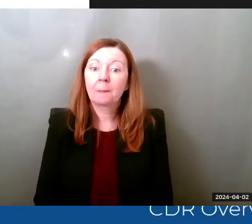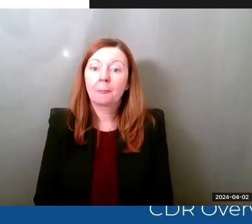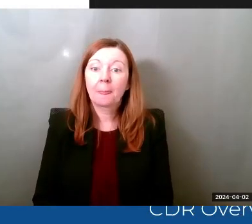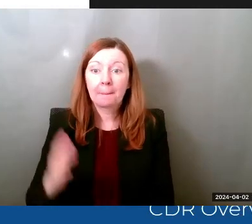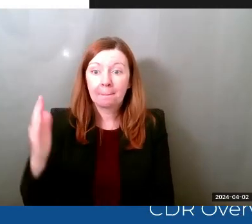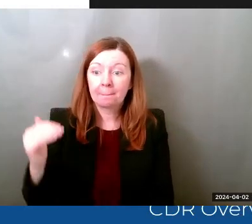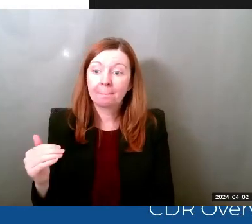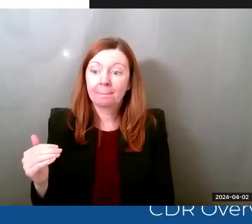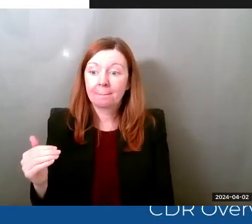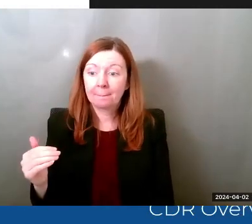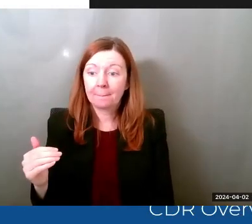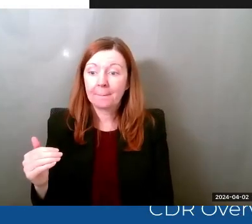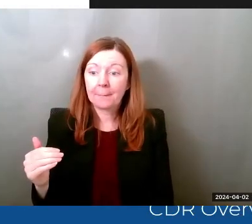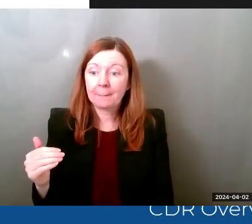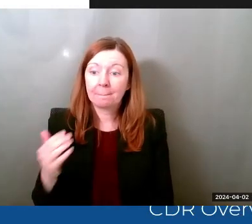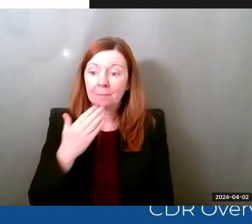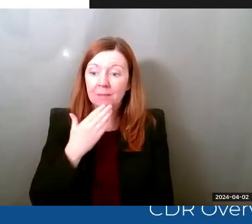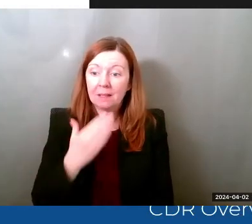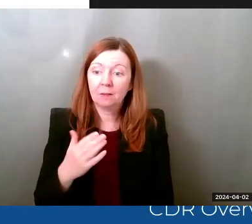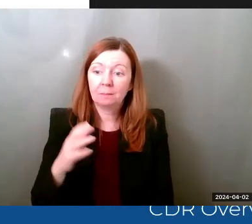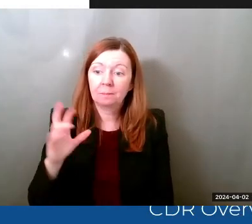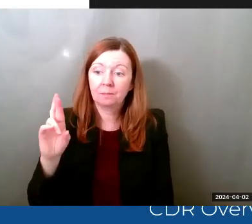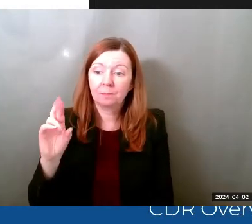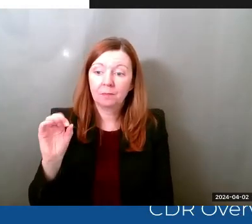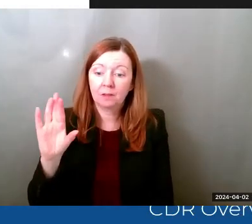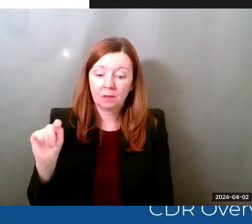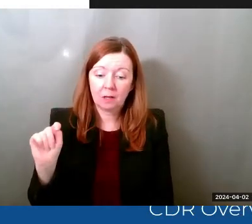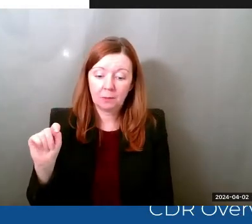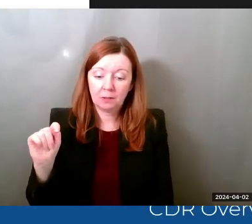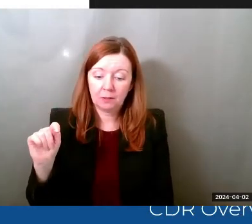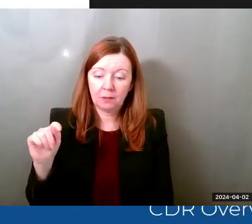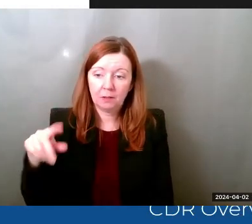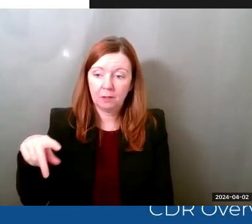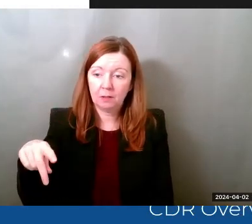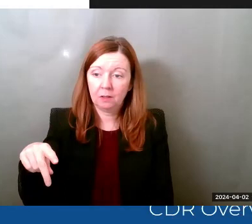Who's next? Thank you, Michael. We have Robert